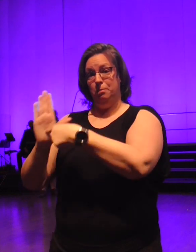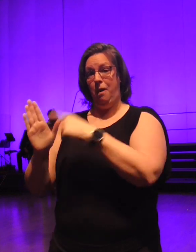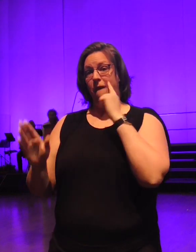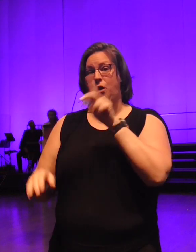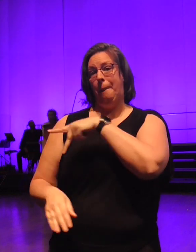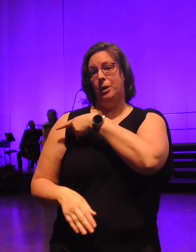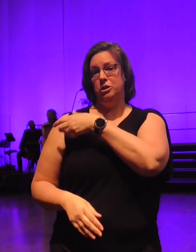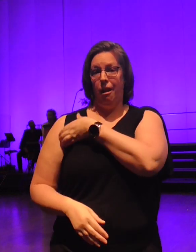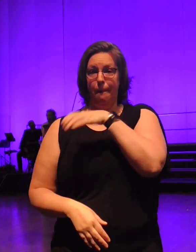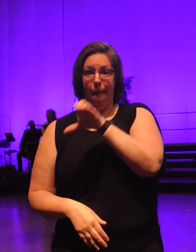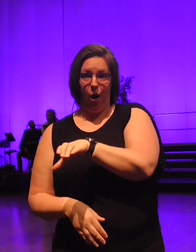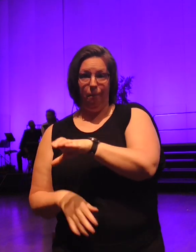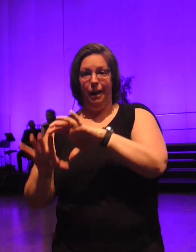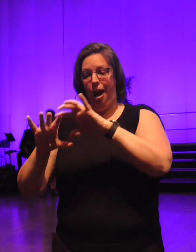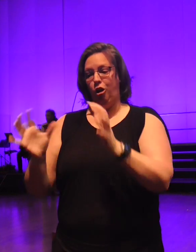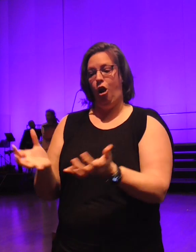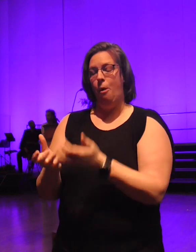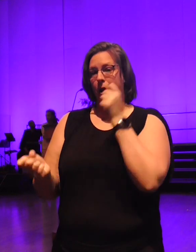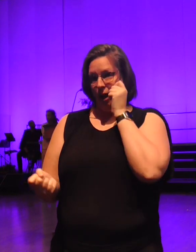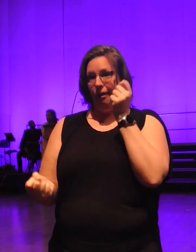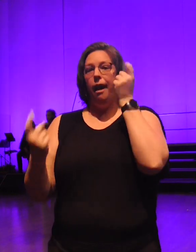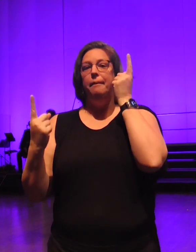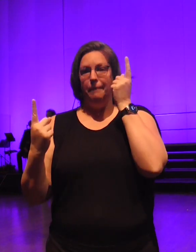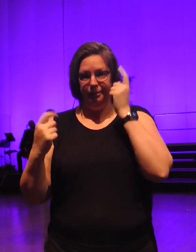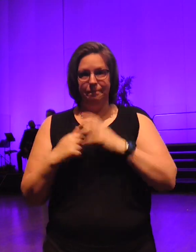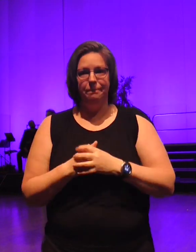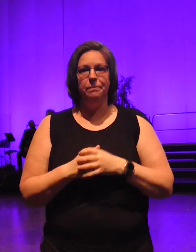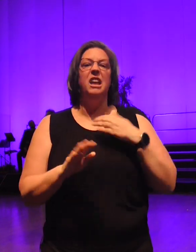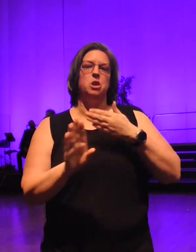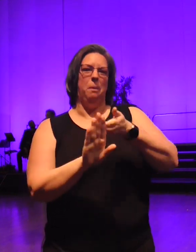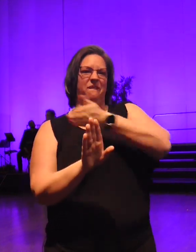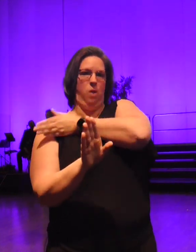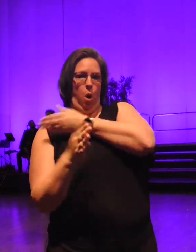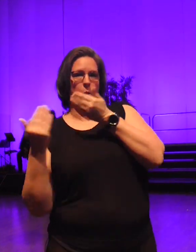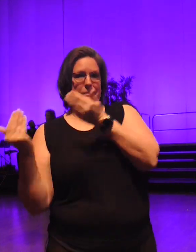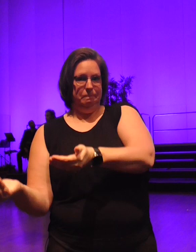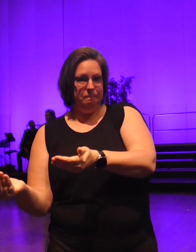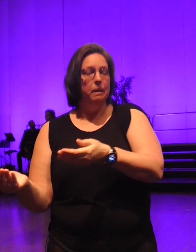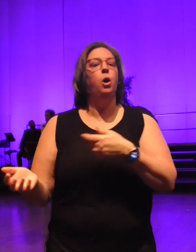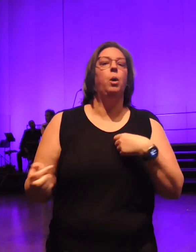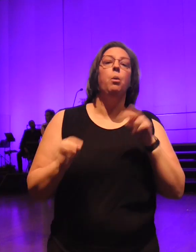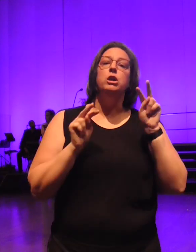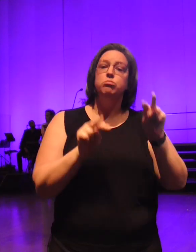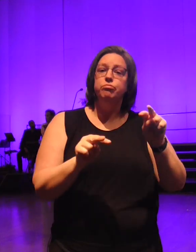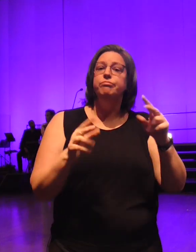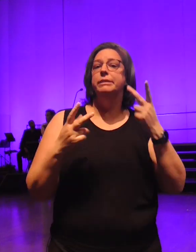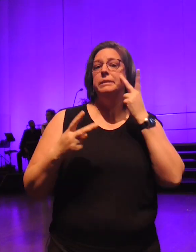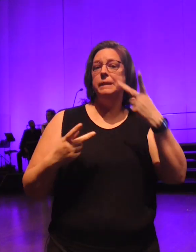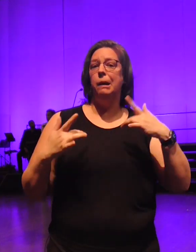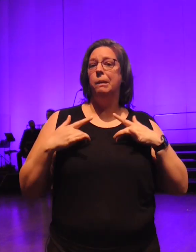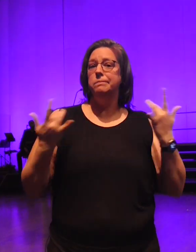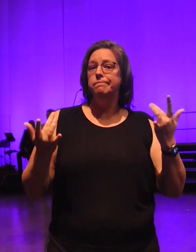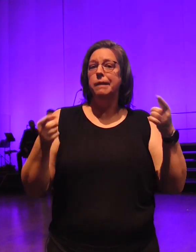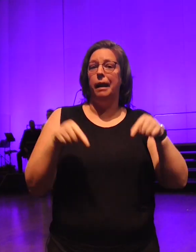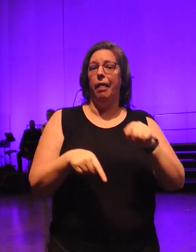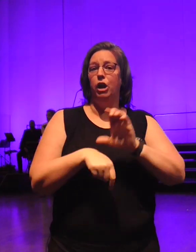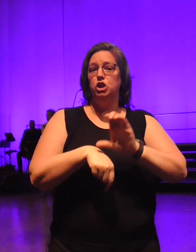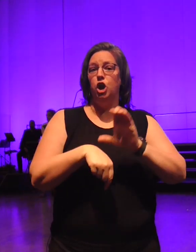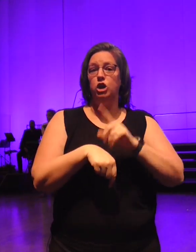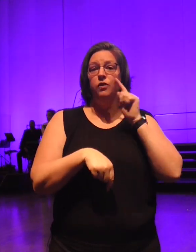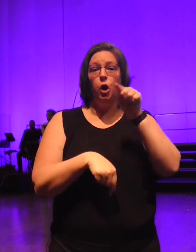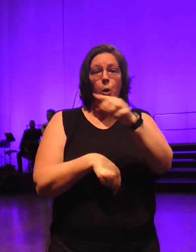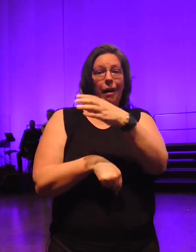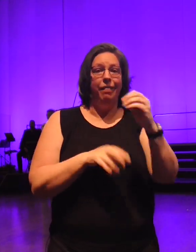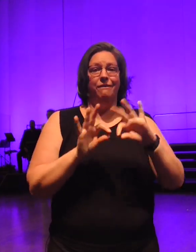personal empowerment and global enlightenment. Before we get started today, we want to give you a look at a few things coming up around Mile High Church for you and your